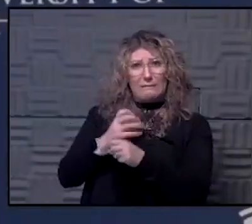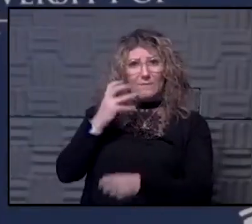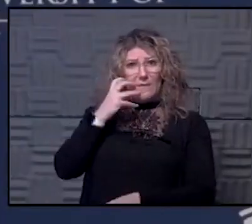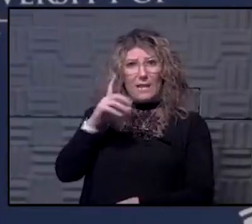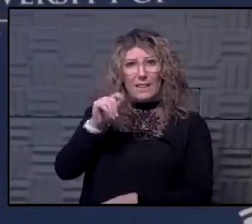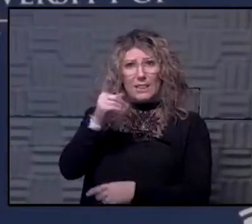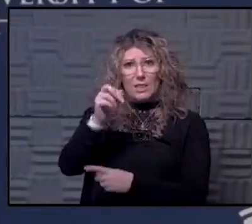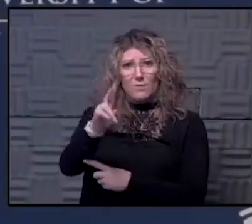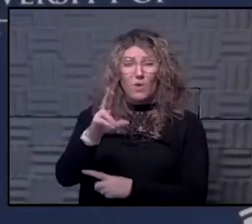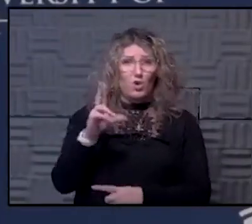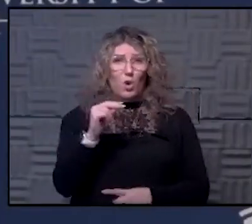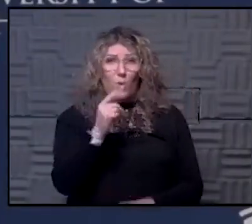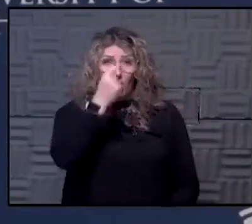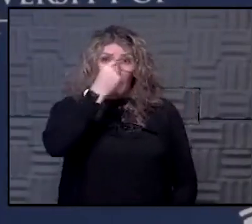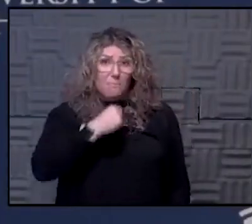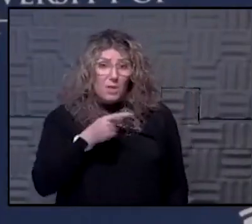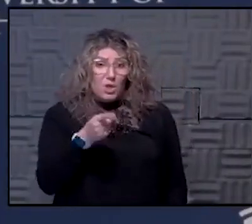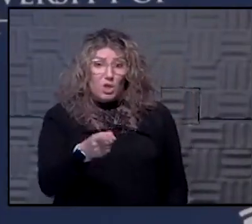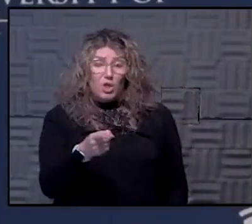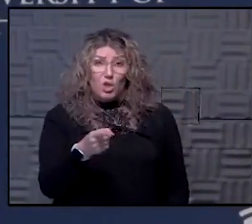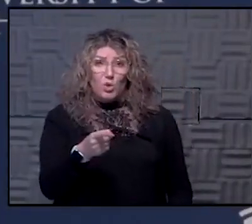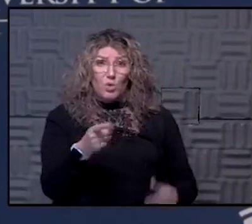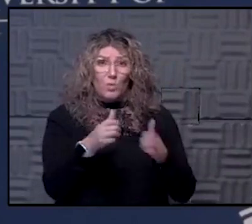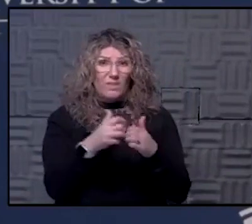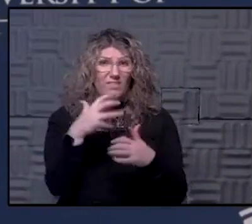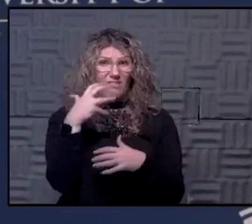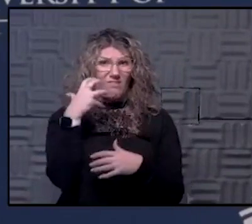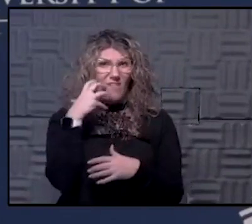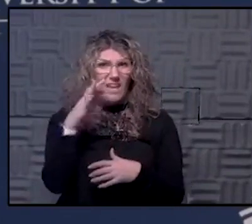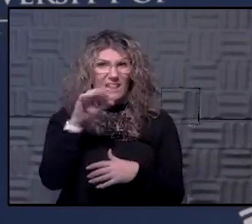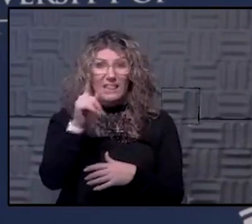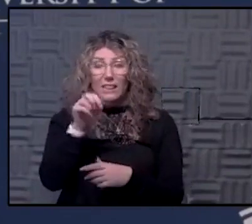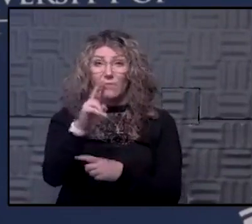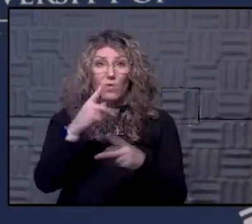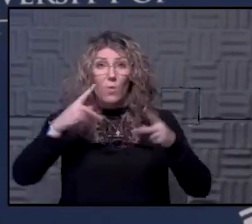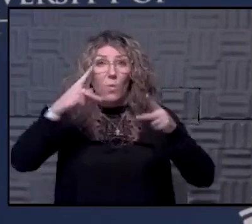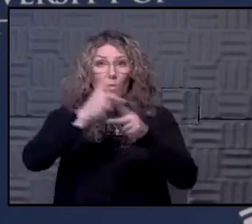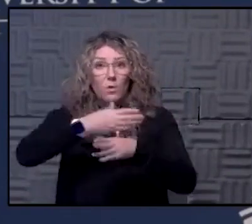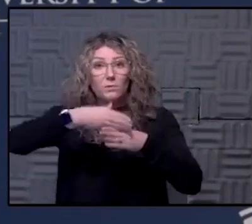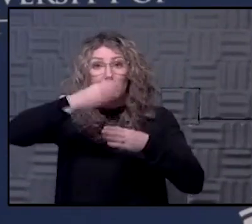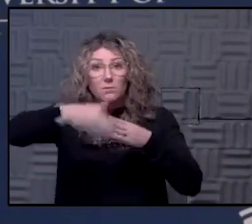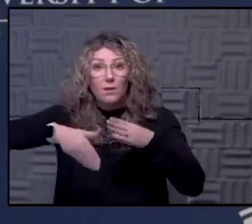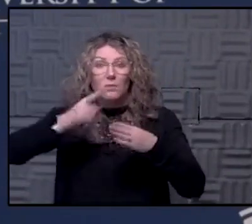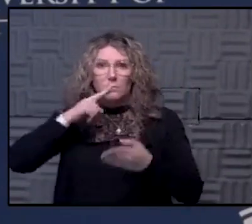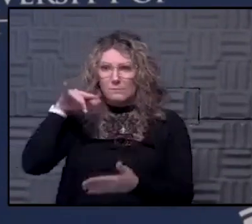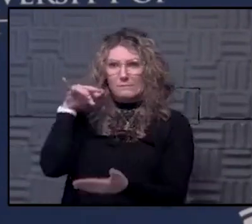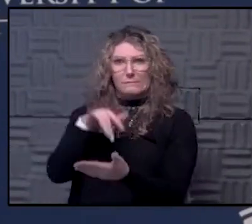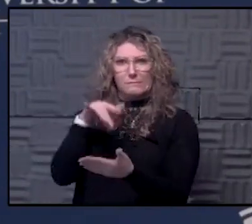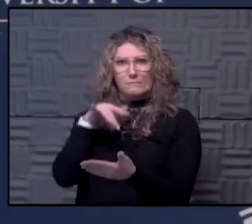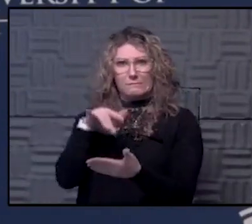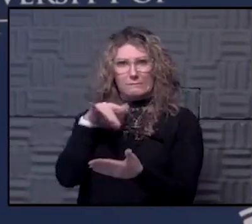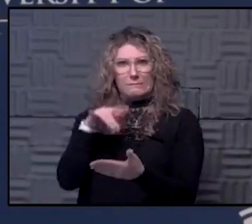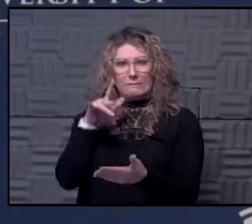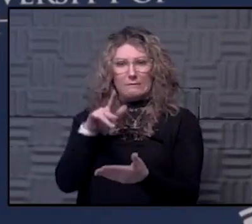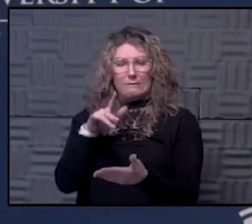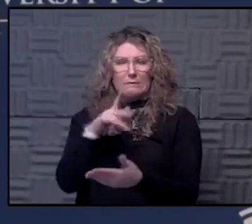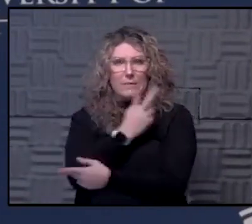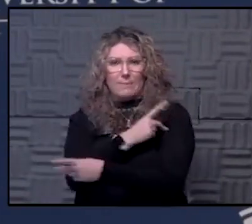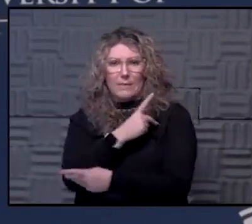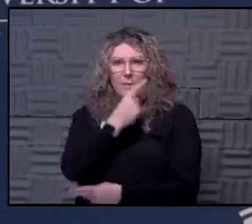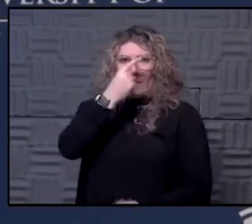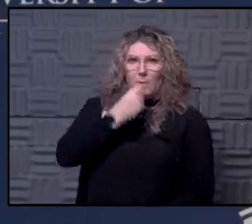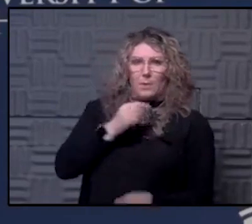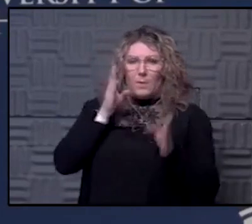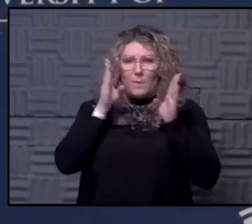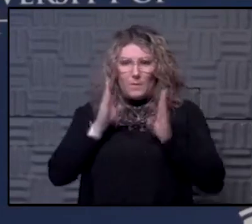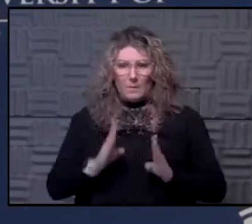scary is the leaner you are, the thinner you are in fatty liver, the worse your outcome. And so they've done some studies showing that the patients who are thinner who get fatty